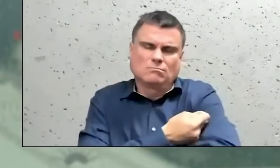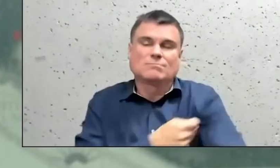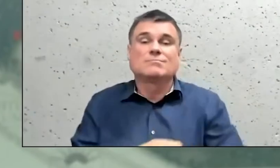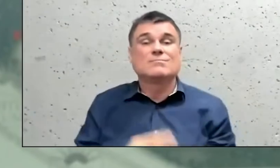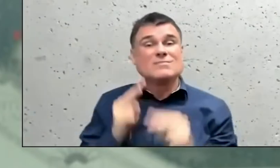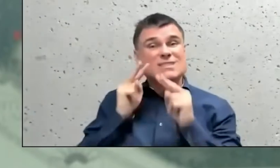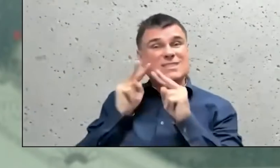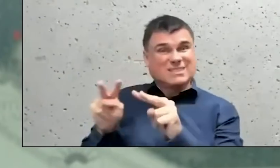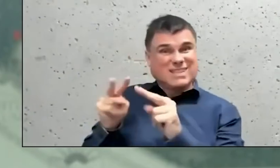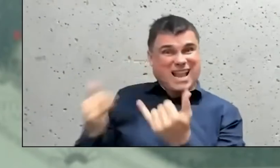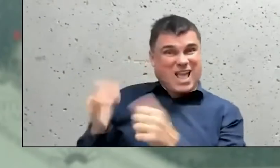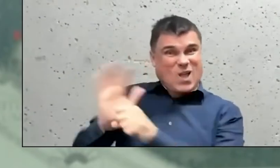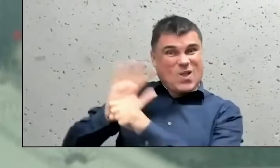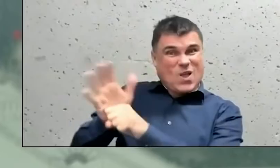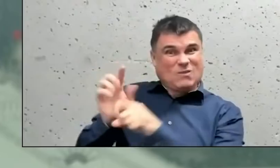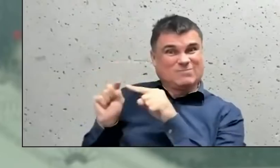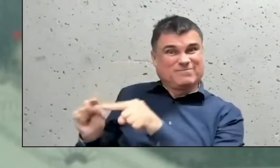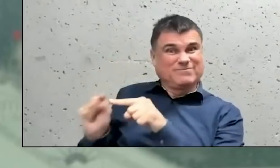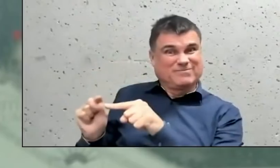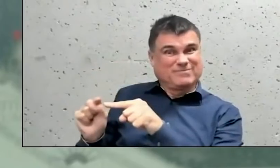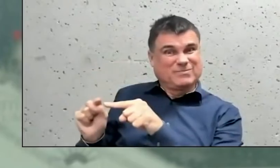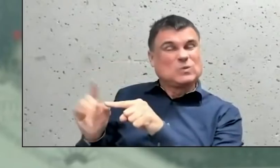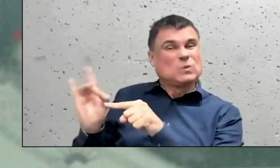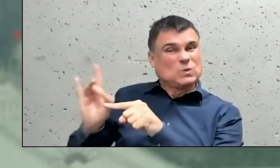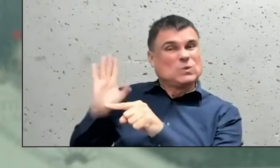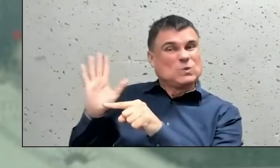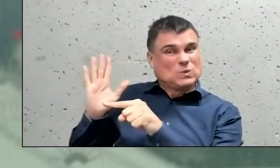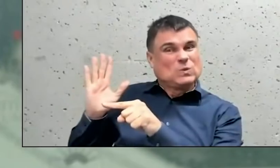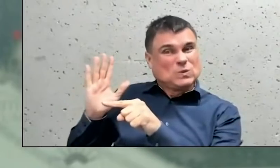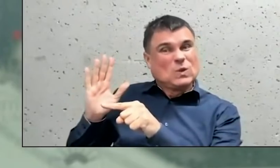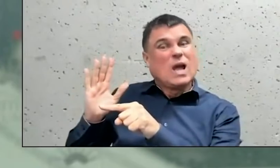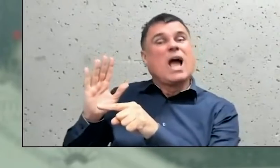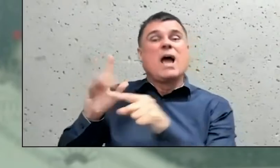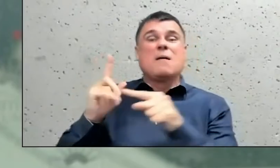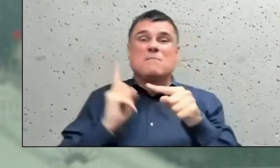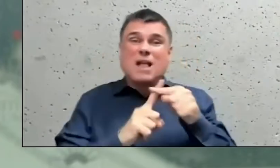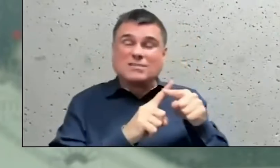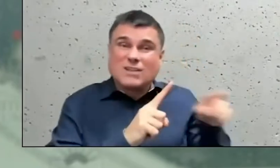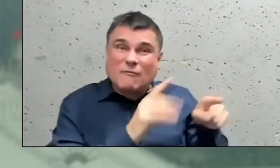compounded if we also have influenza, making people ill as well.